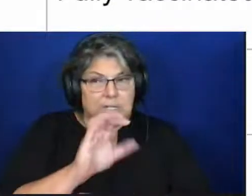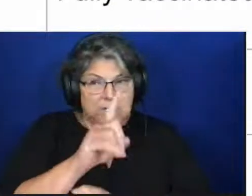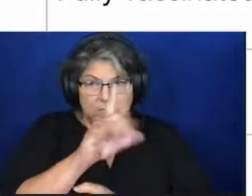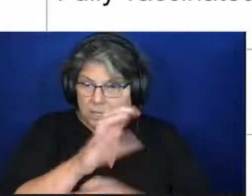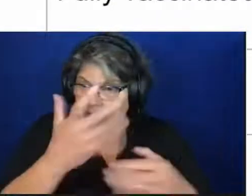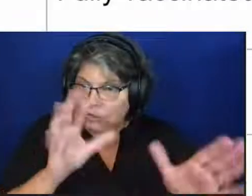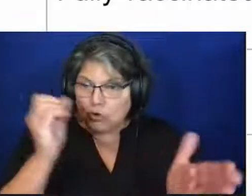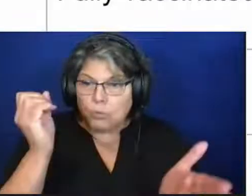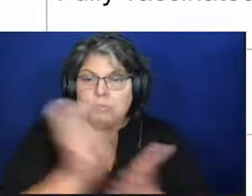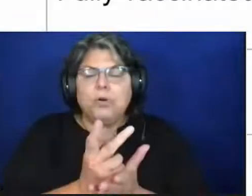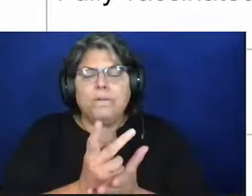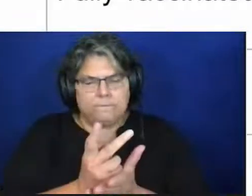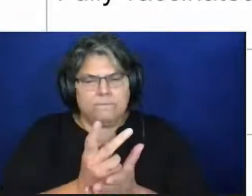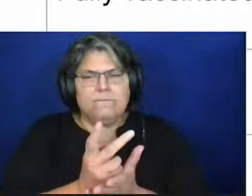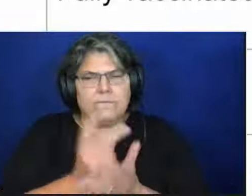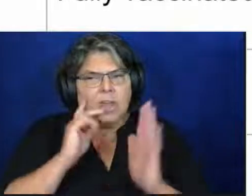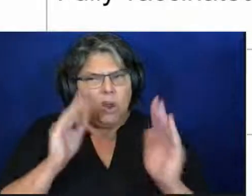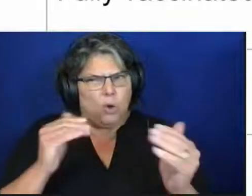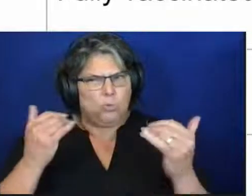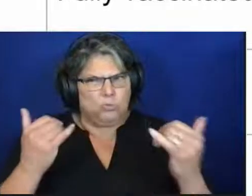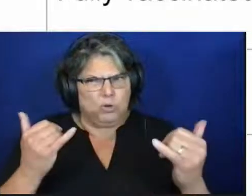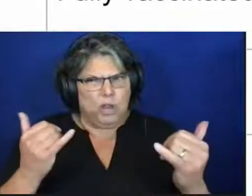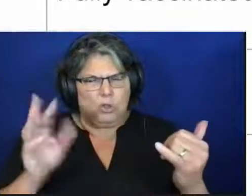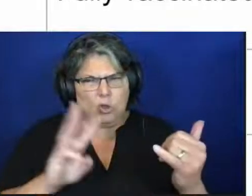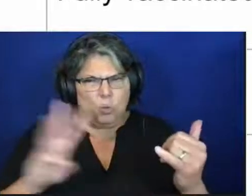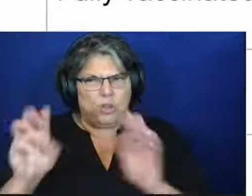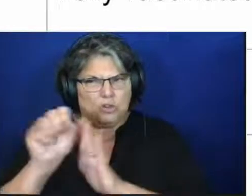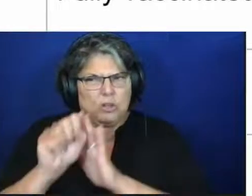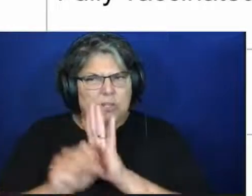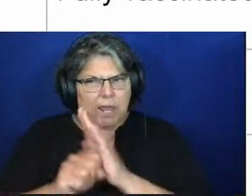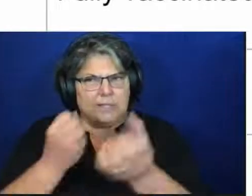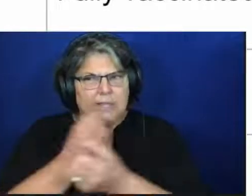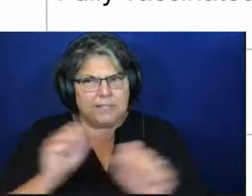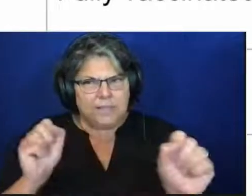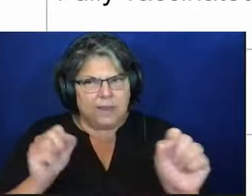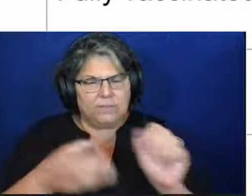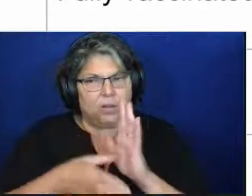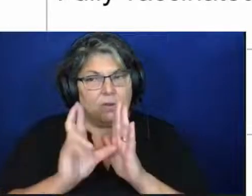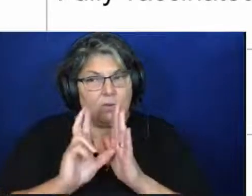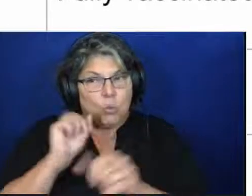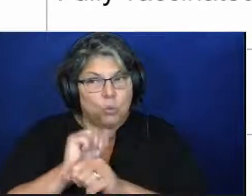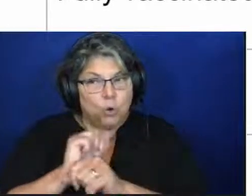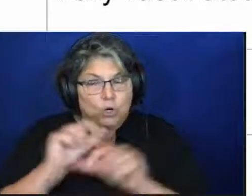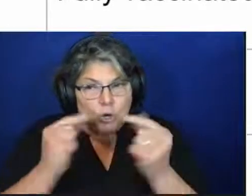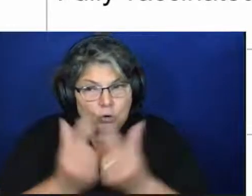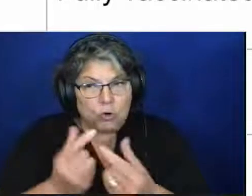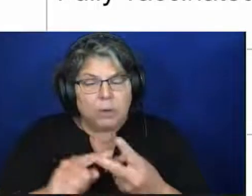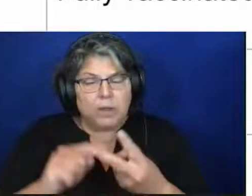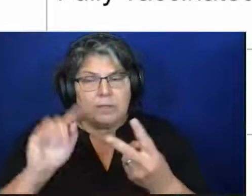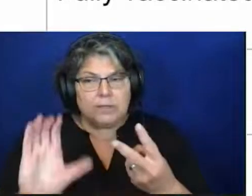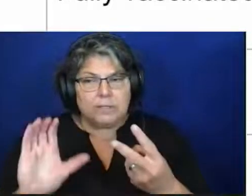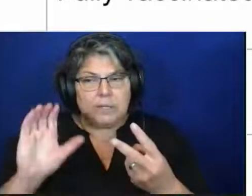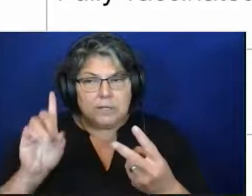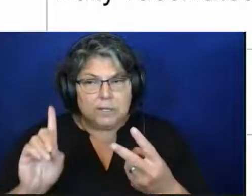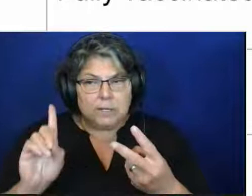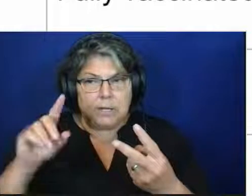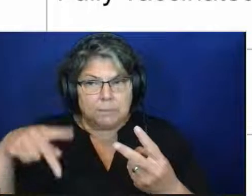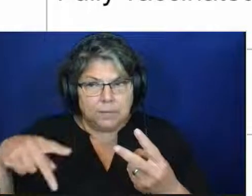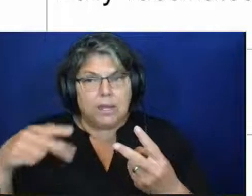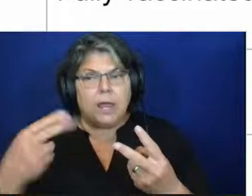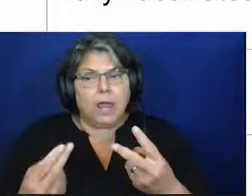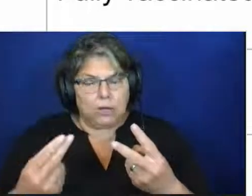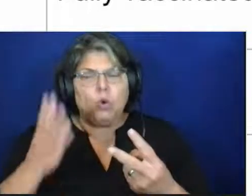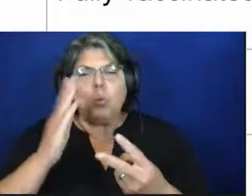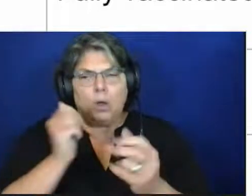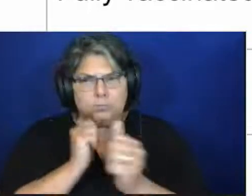and I hope today that the Western States Safety Review Working Group and CDPH will pass these so we